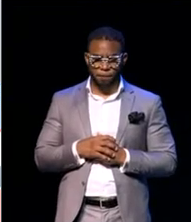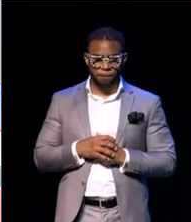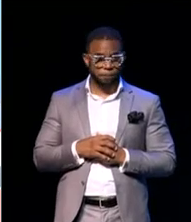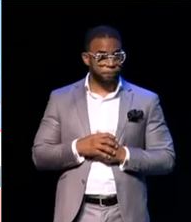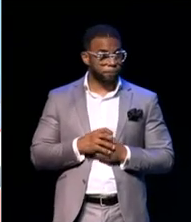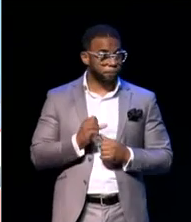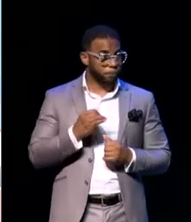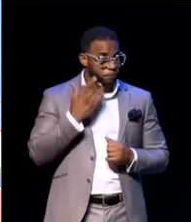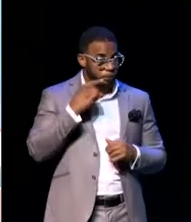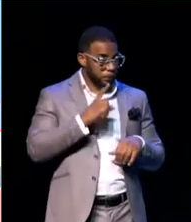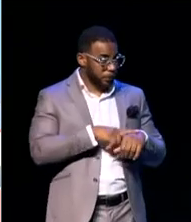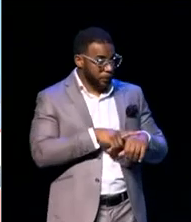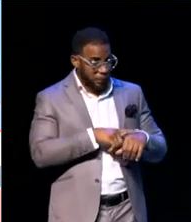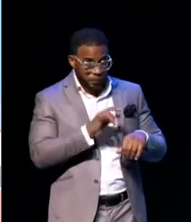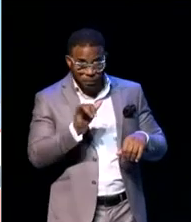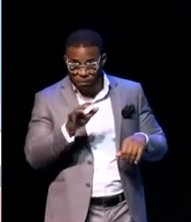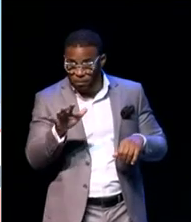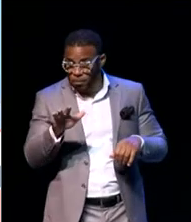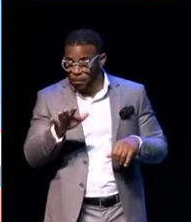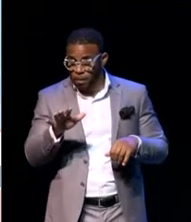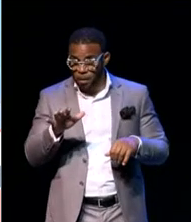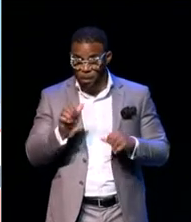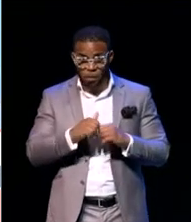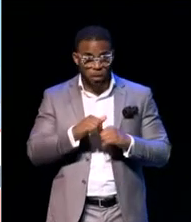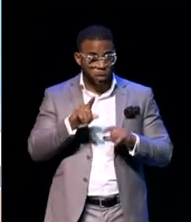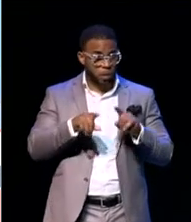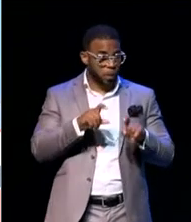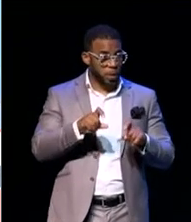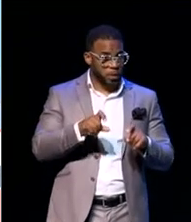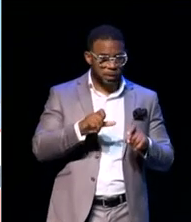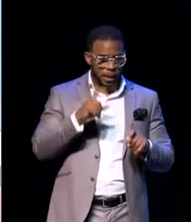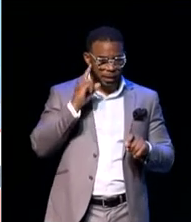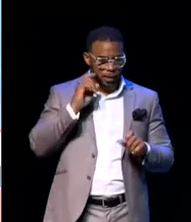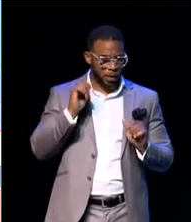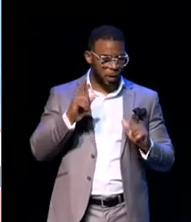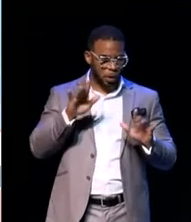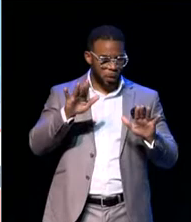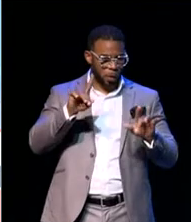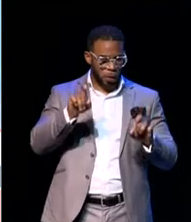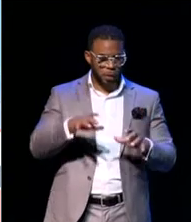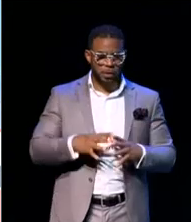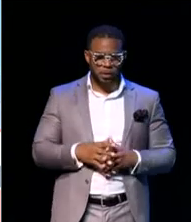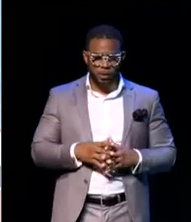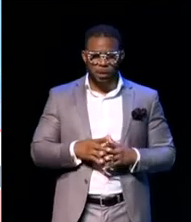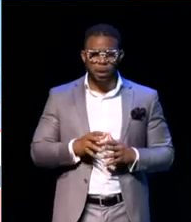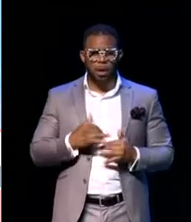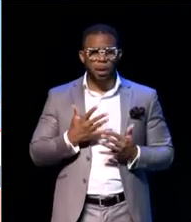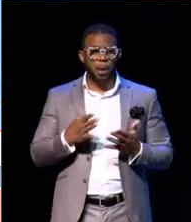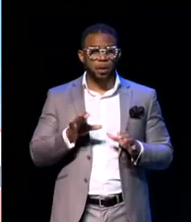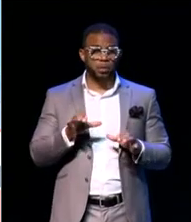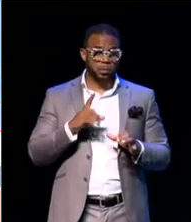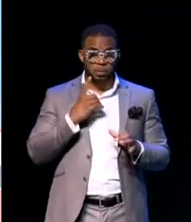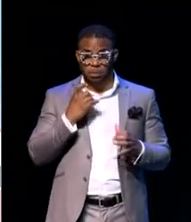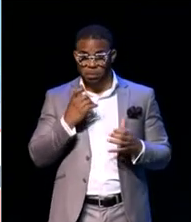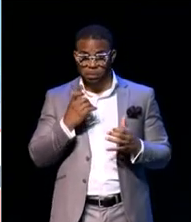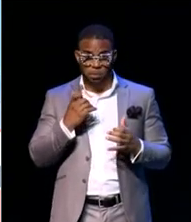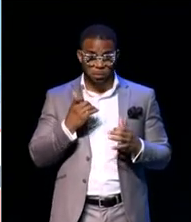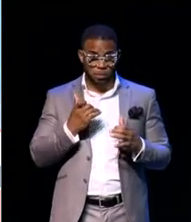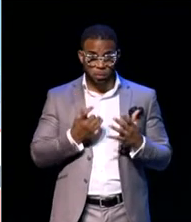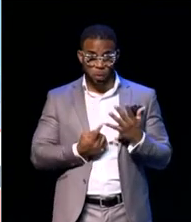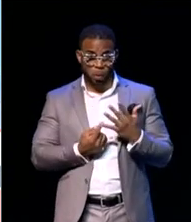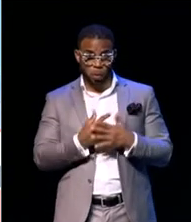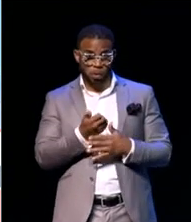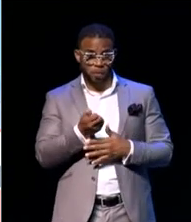So I don't know what our time is like, and with these questions, which I think they're all great questions. So what I might do is just run